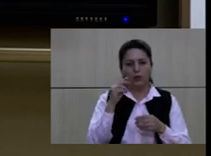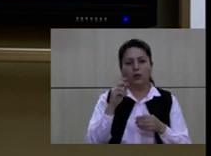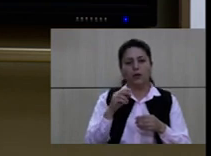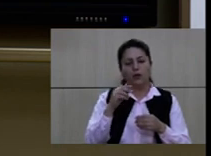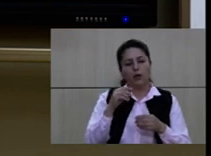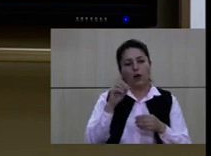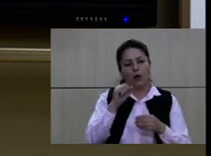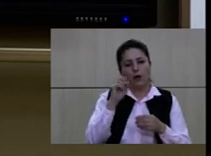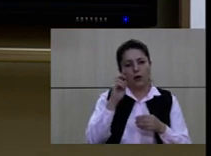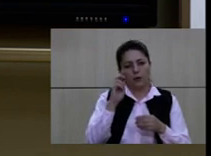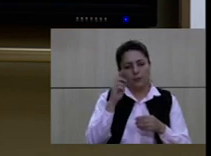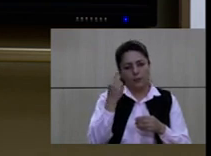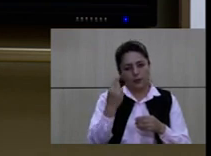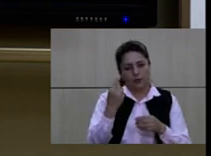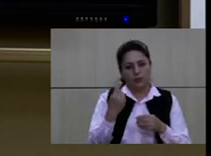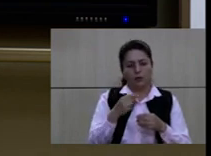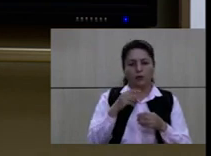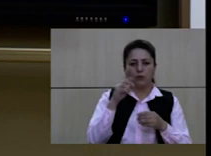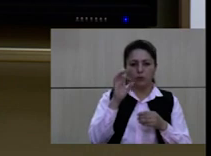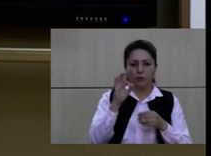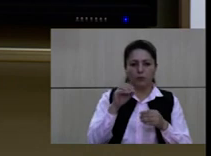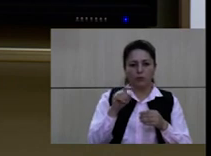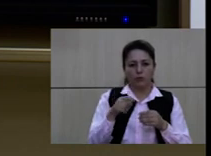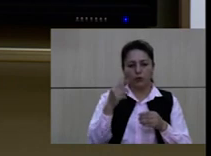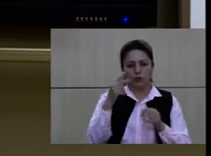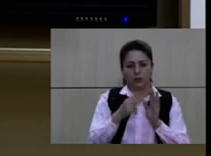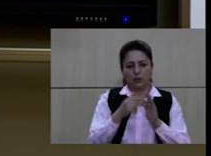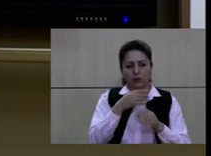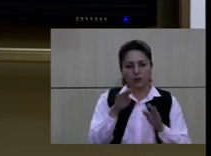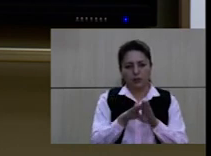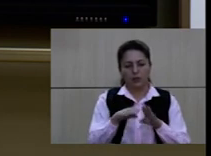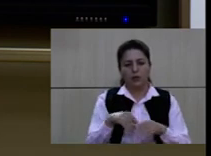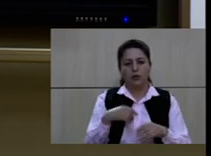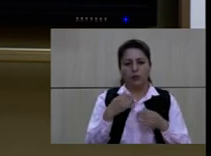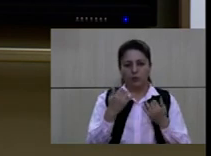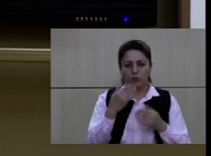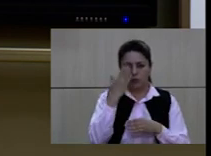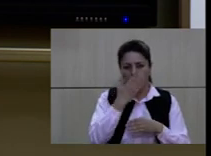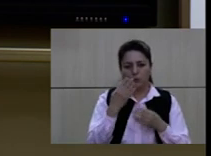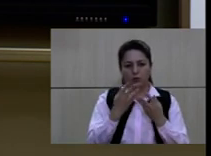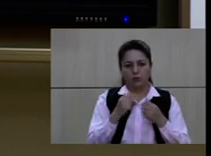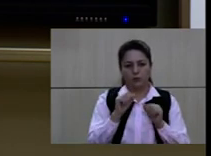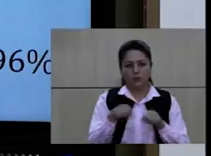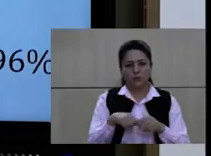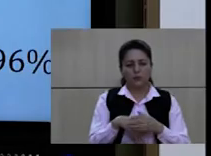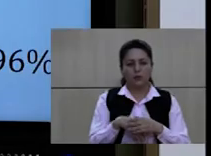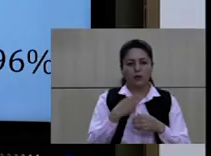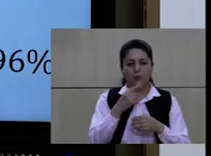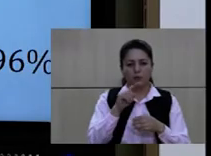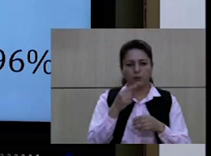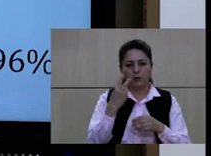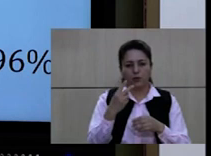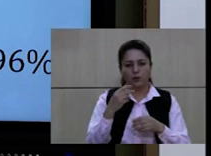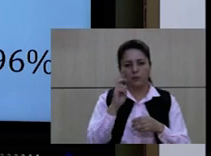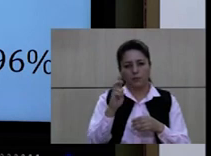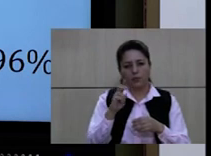A1 0,8 A ga teng. Ana endi biz bemalol uning yuzasini hisoblashimiz mumkin. 1,2